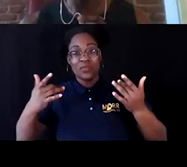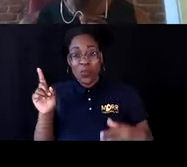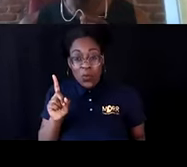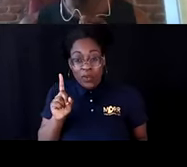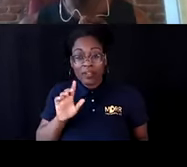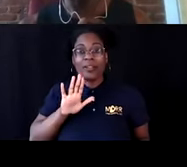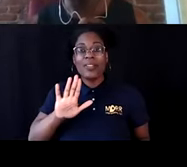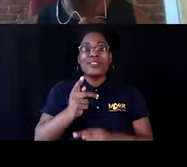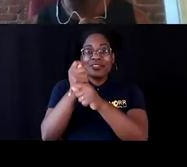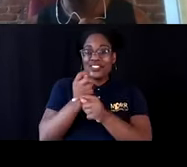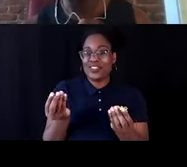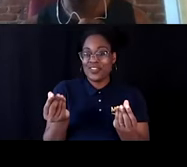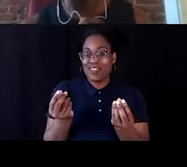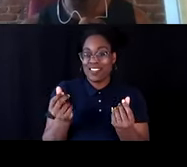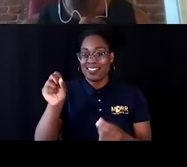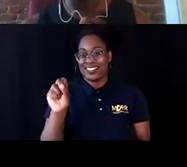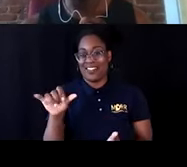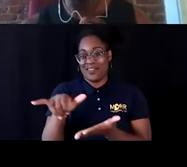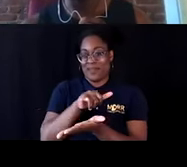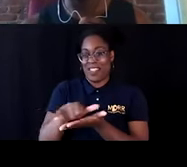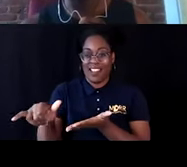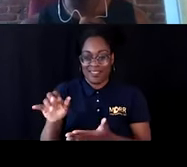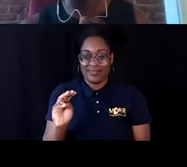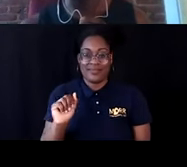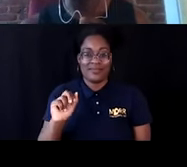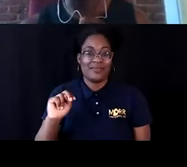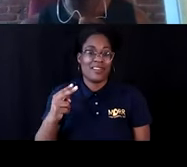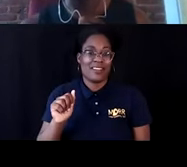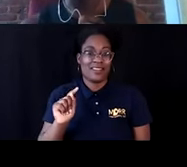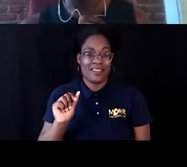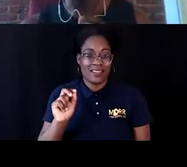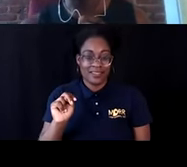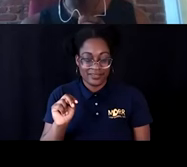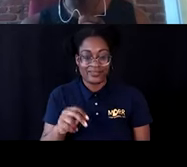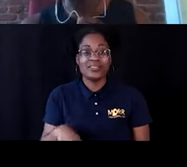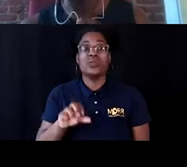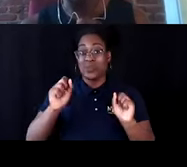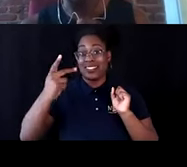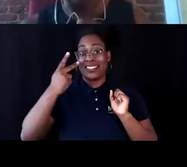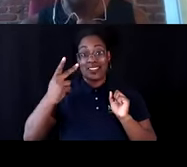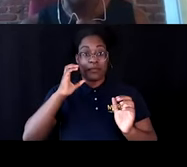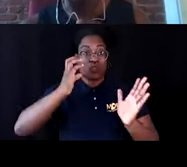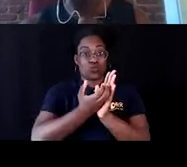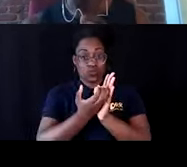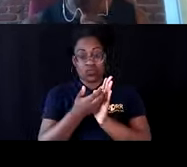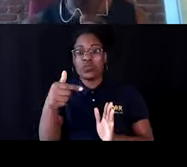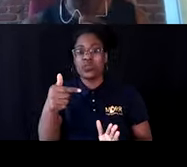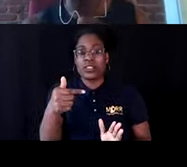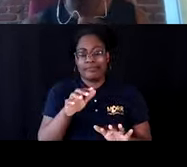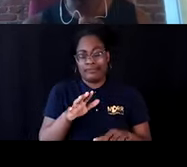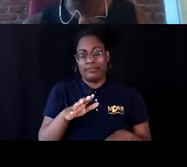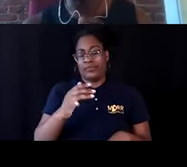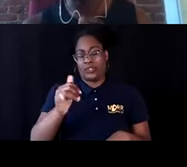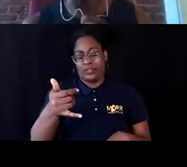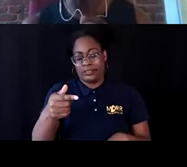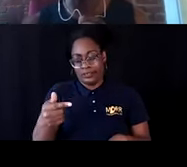What's also true, here's a picture of it actually, is that green corn, which is, or black corn, I'm sorry, saysapping